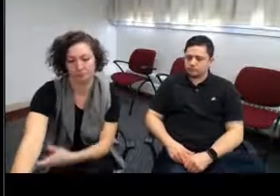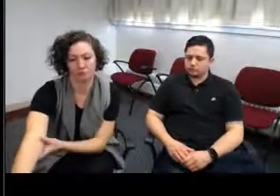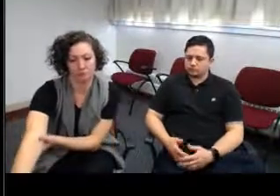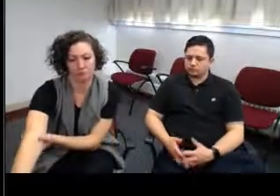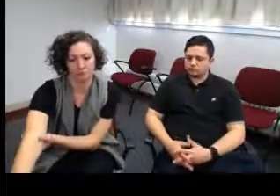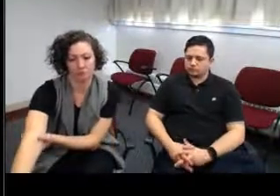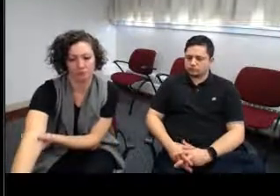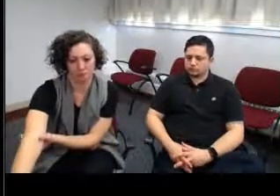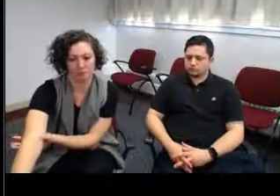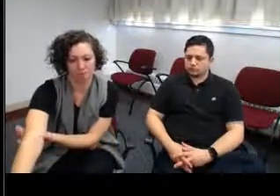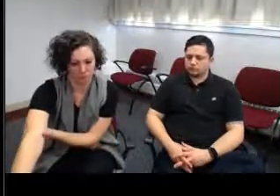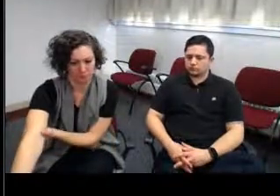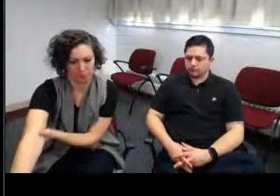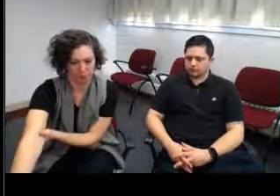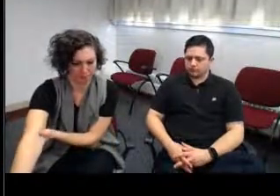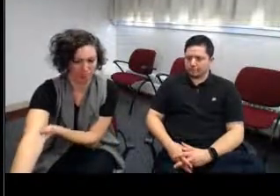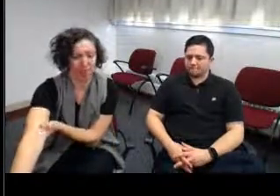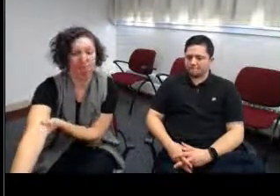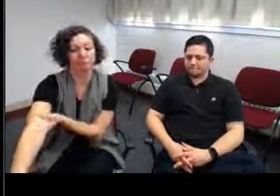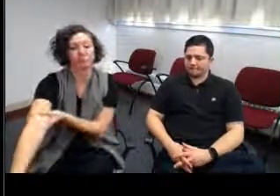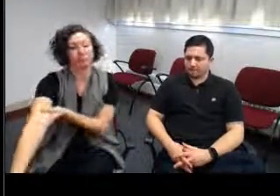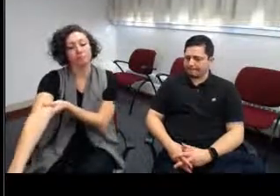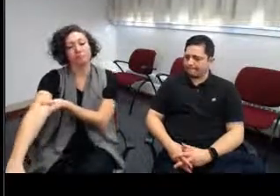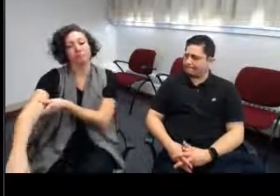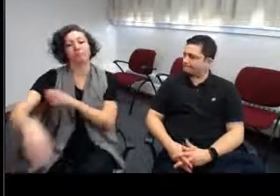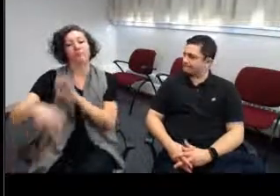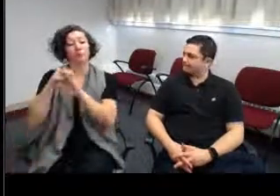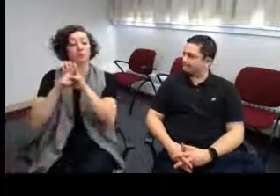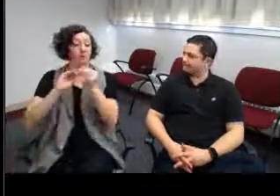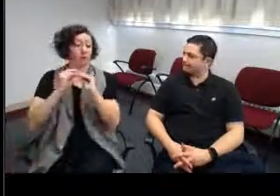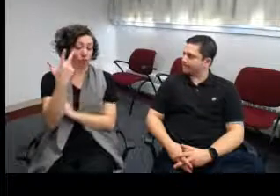was developed as a way to help them understand that.